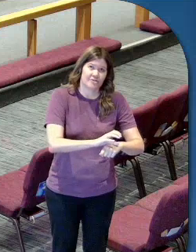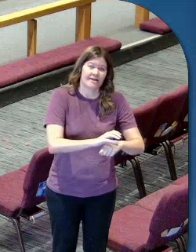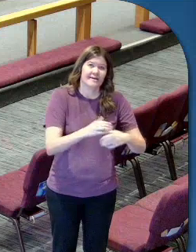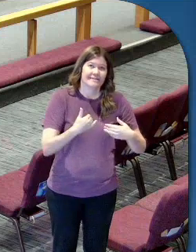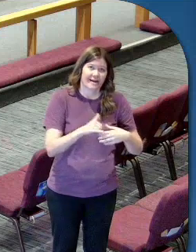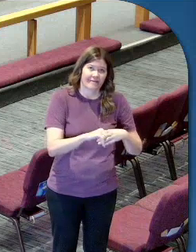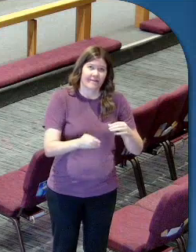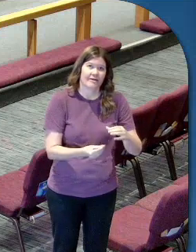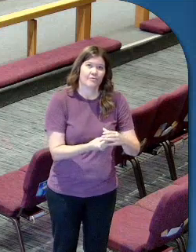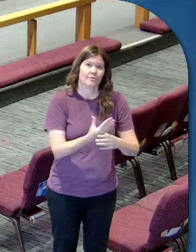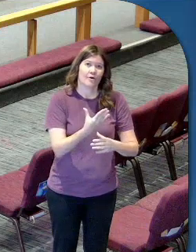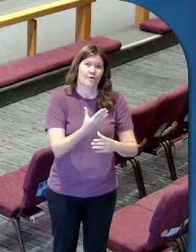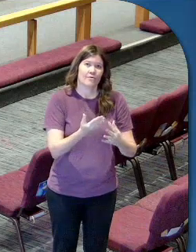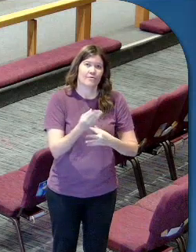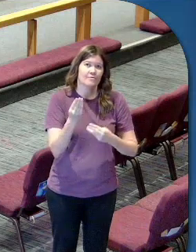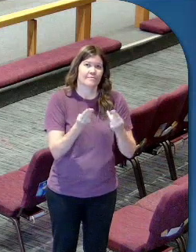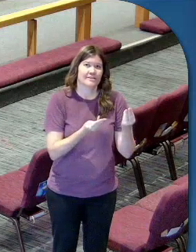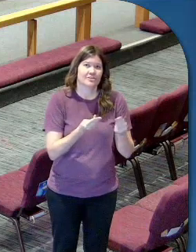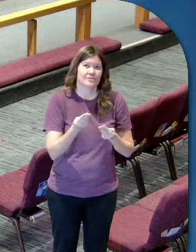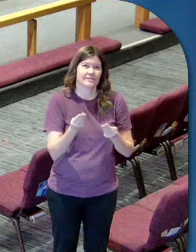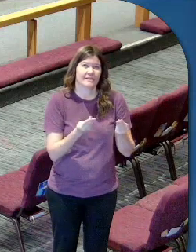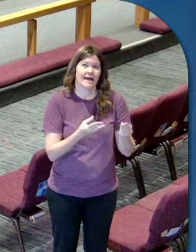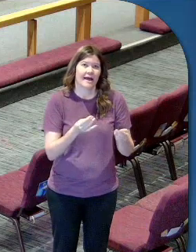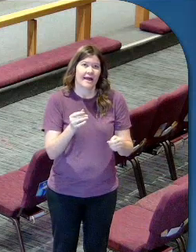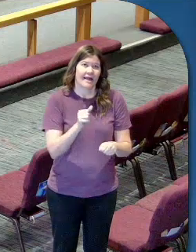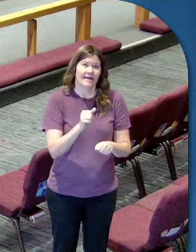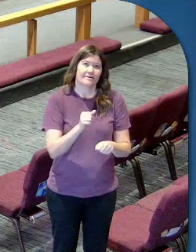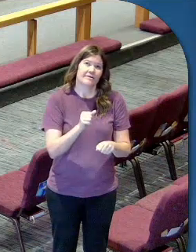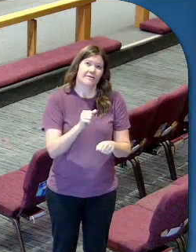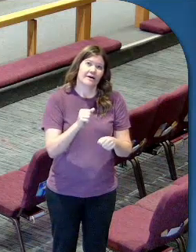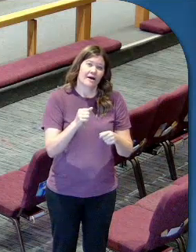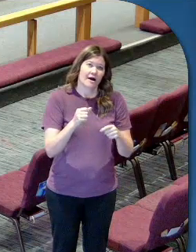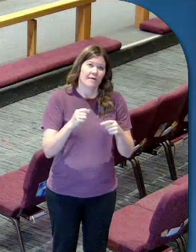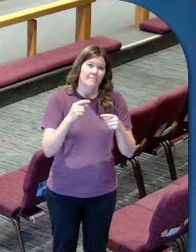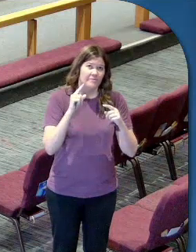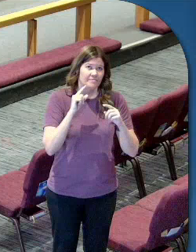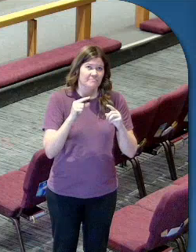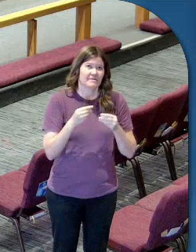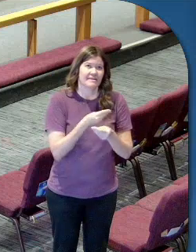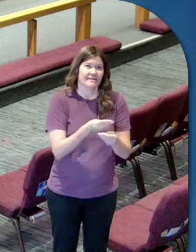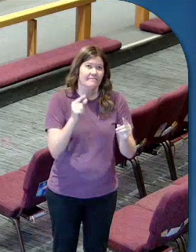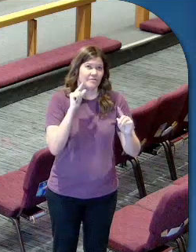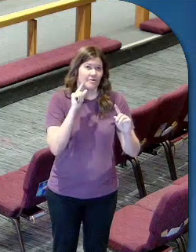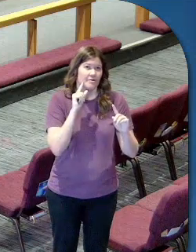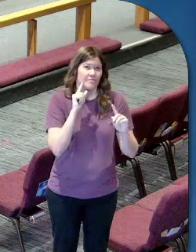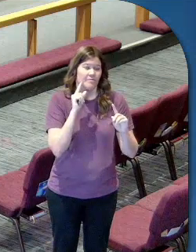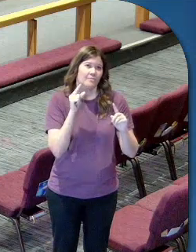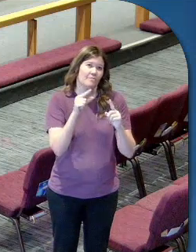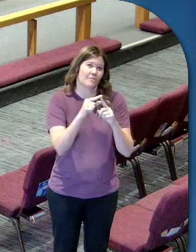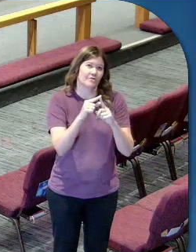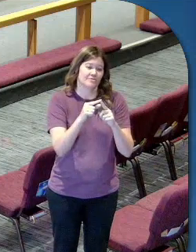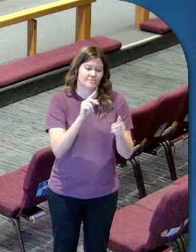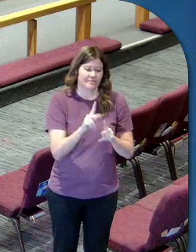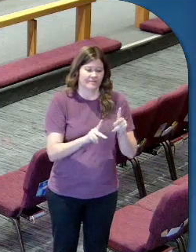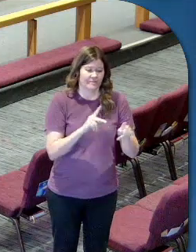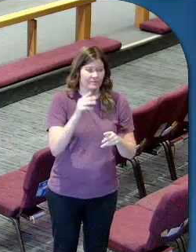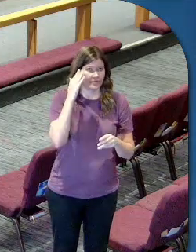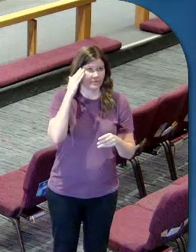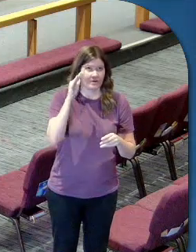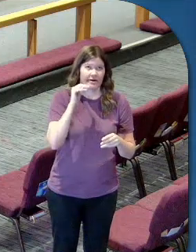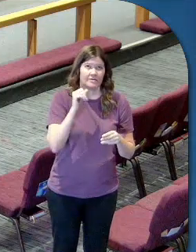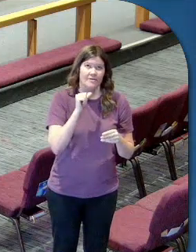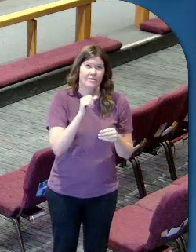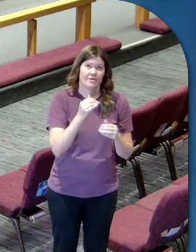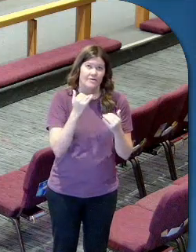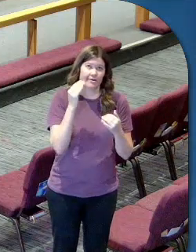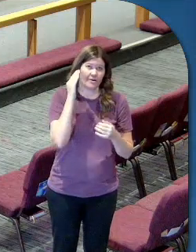mission and bringing the word to those who have not heard. We pray this in our Lord Jesus' name. Amen.